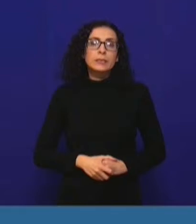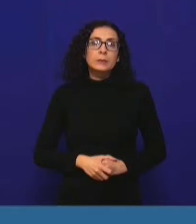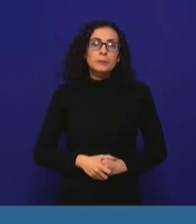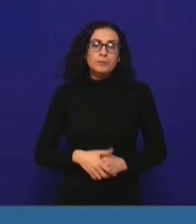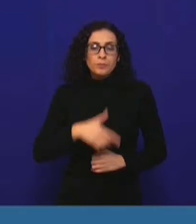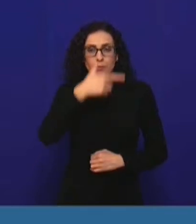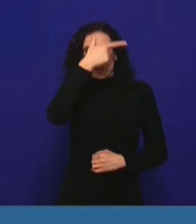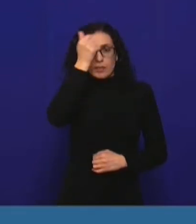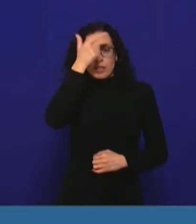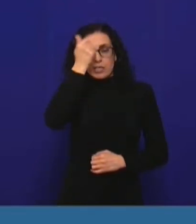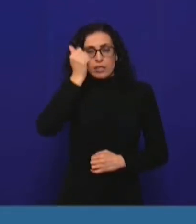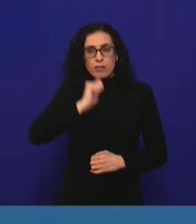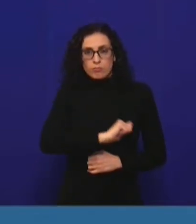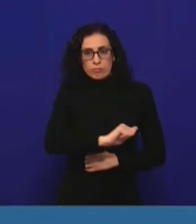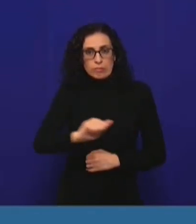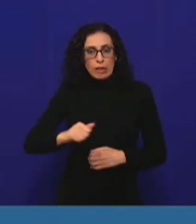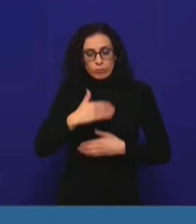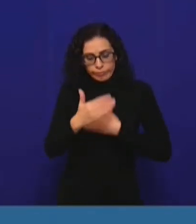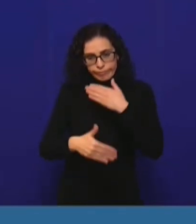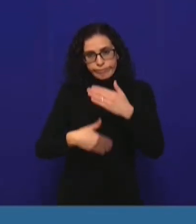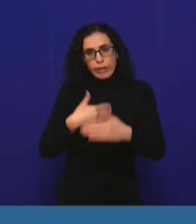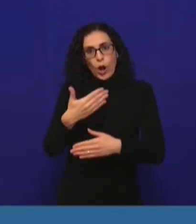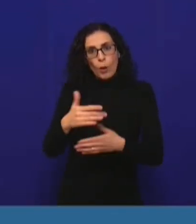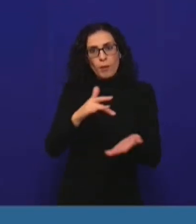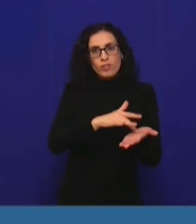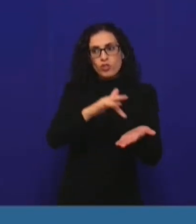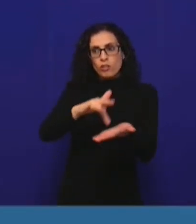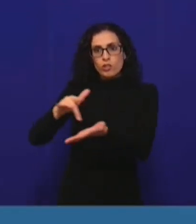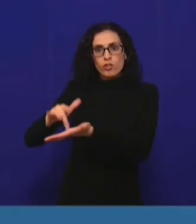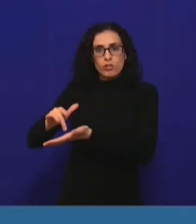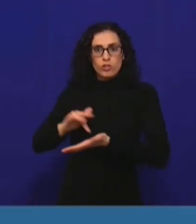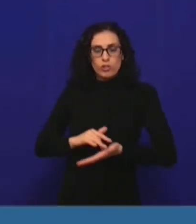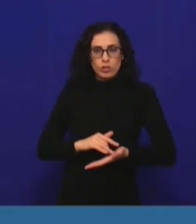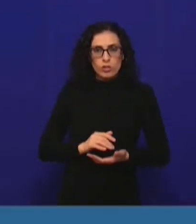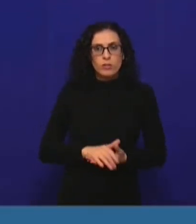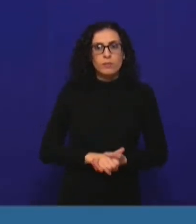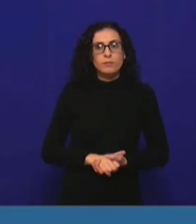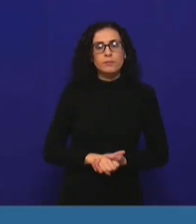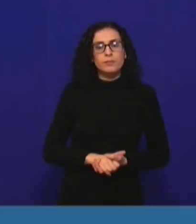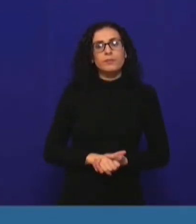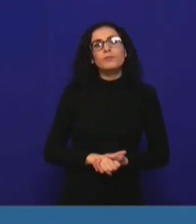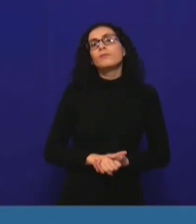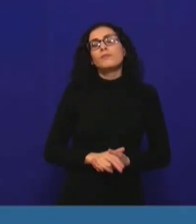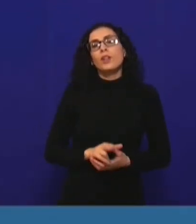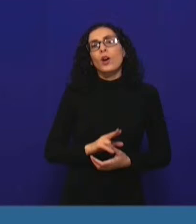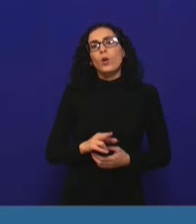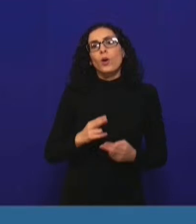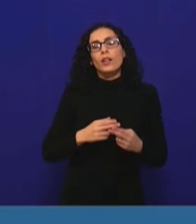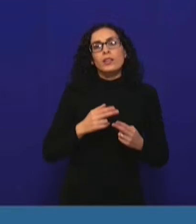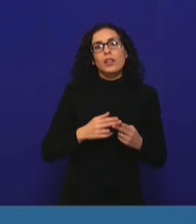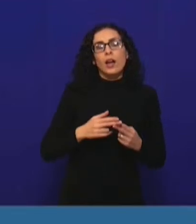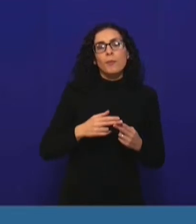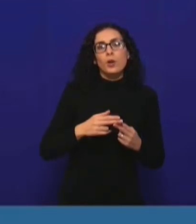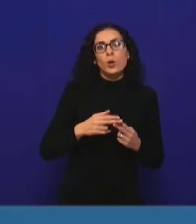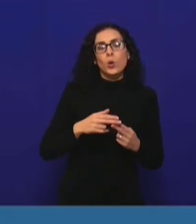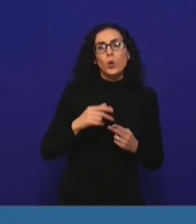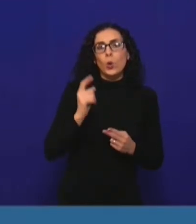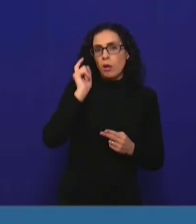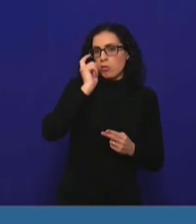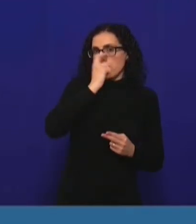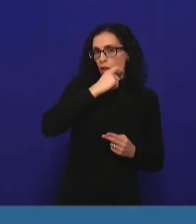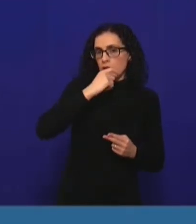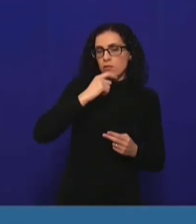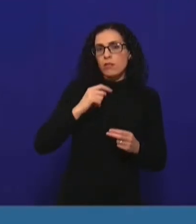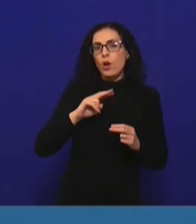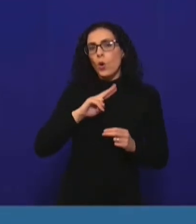Il-testjar tagħna baqa' għaddej fil-ħabs kollha li għandna fejn għandna kemm il-PCR testing kif ukoll ir-rapid testing